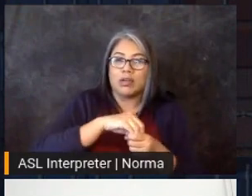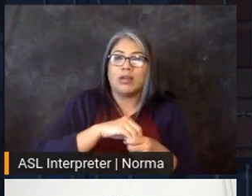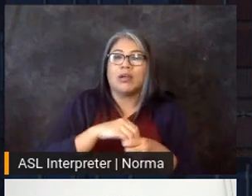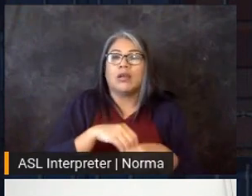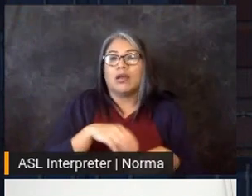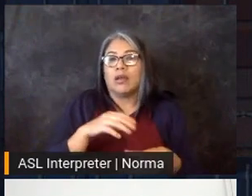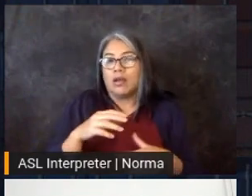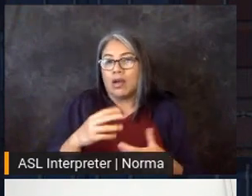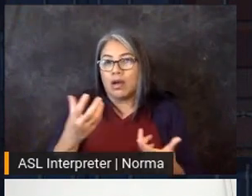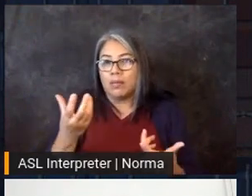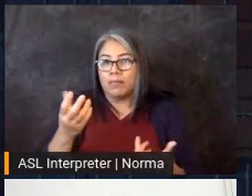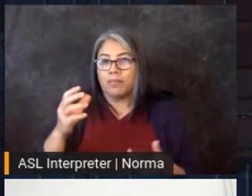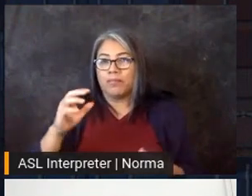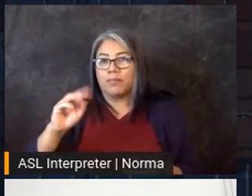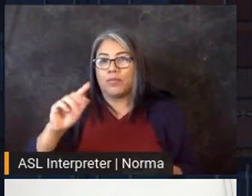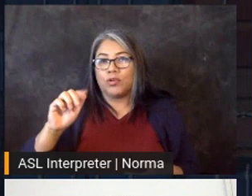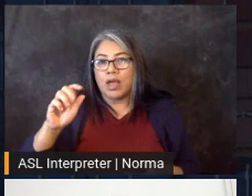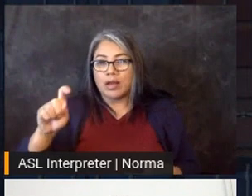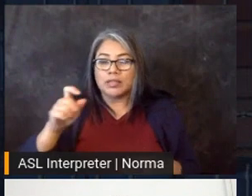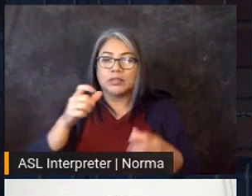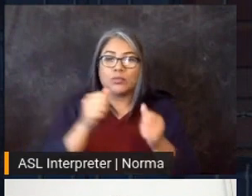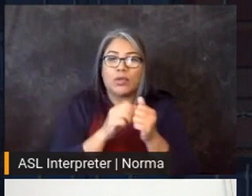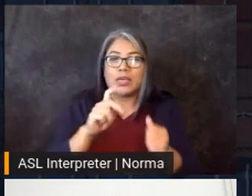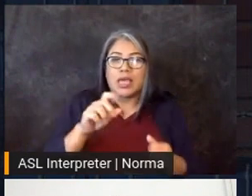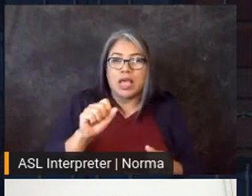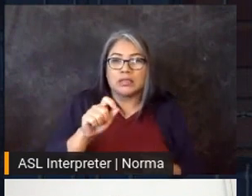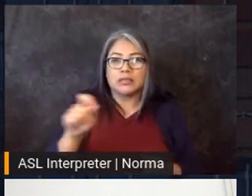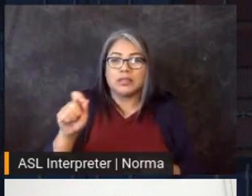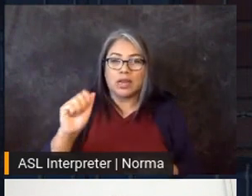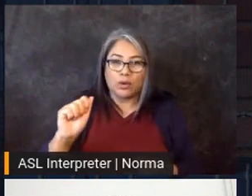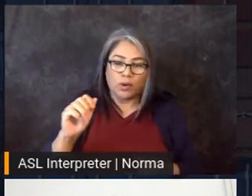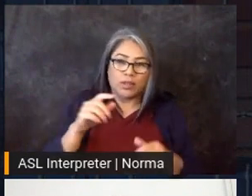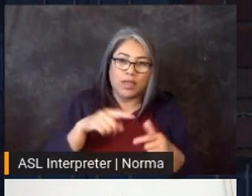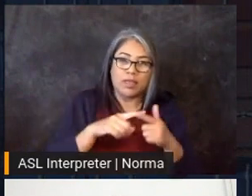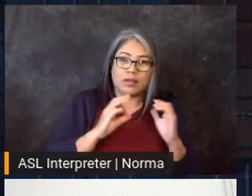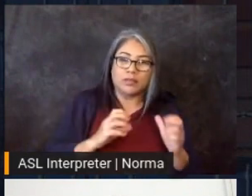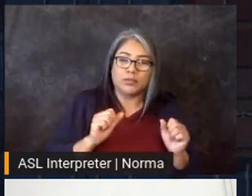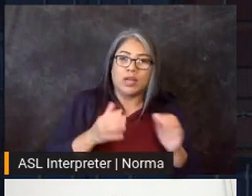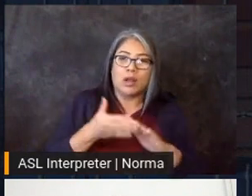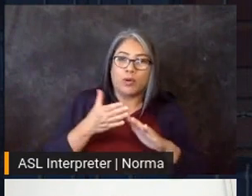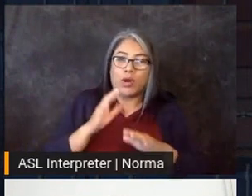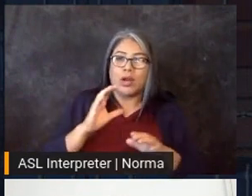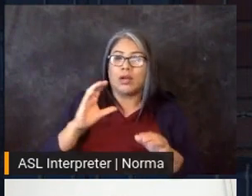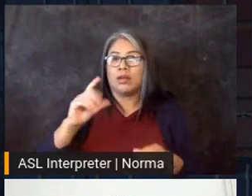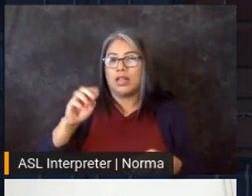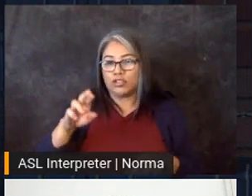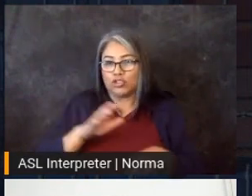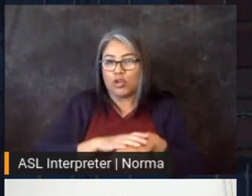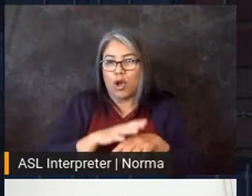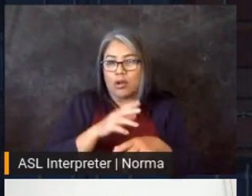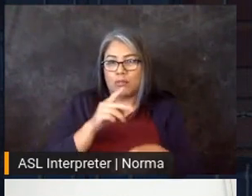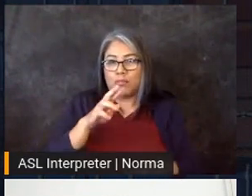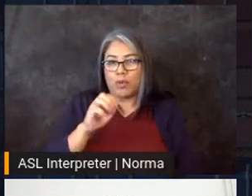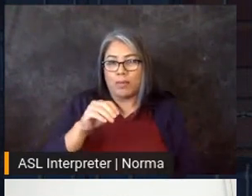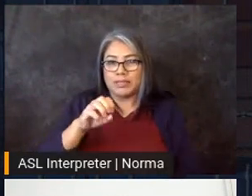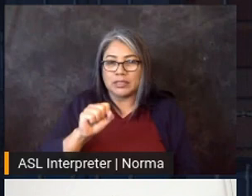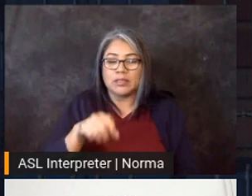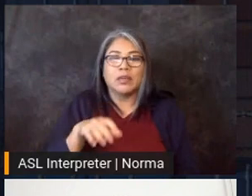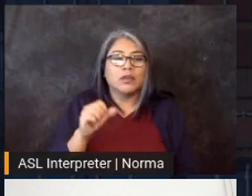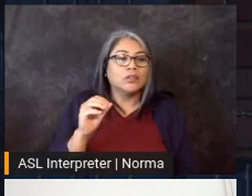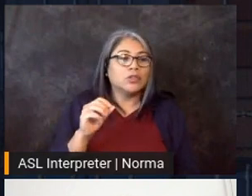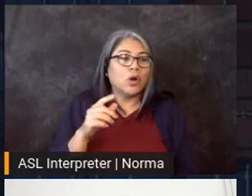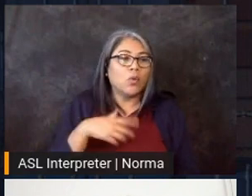for Nutanix with EKS Anywhere so that customers can create and operate clusters on premises. So I'm excited. We have a